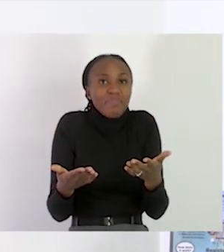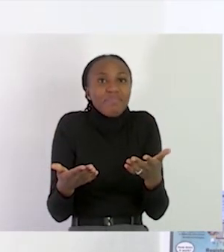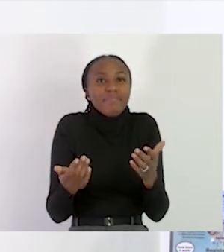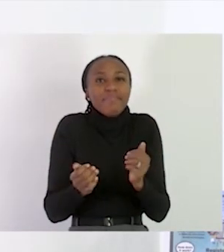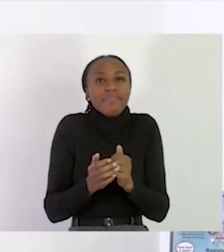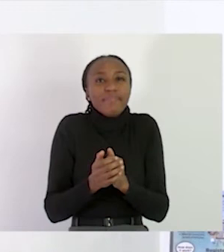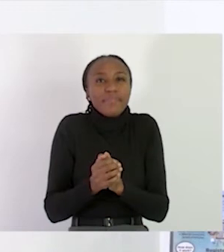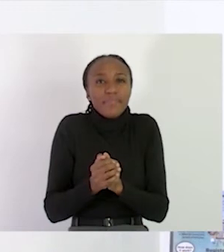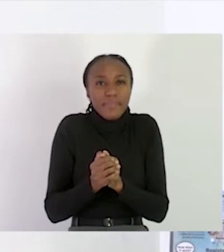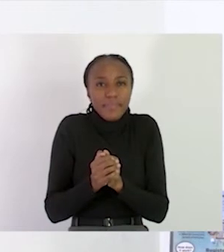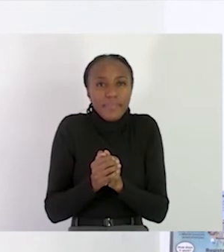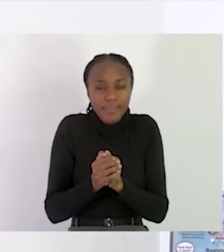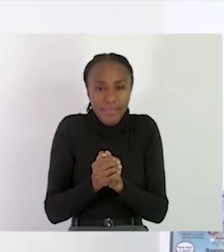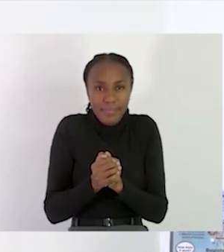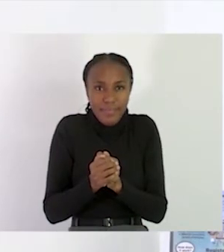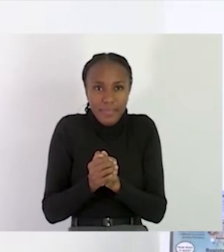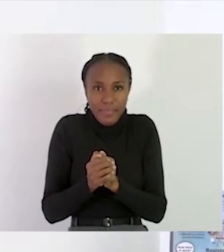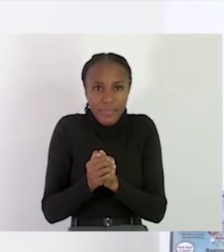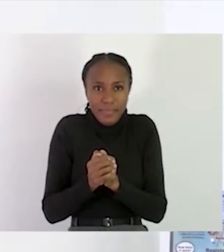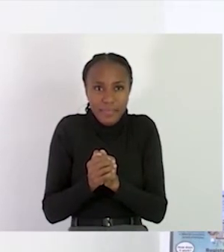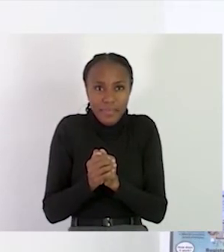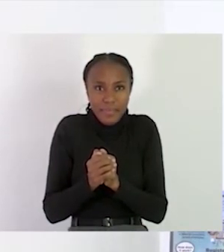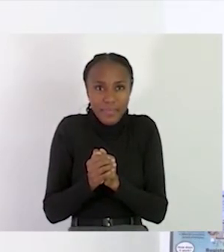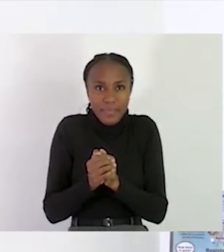out? Thank you.